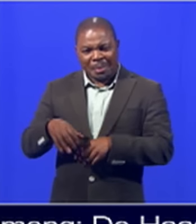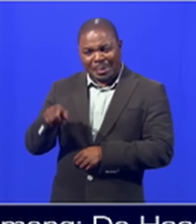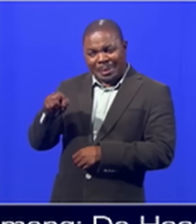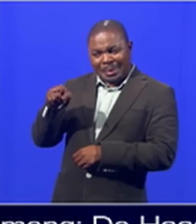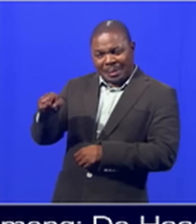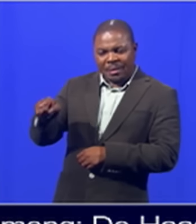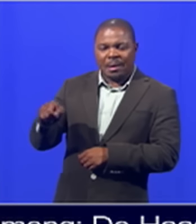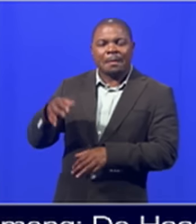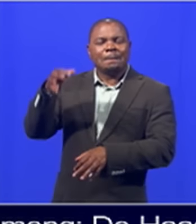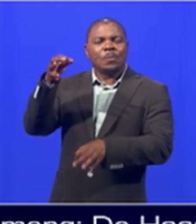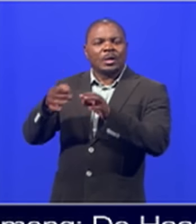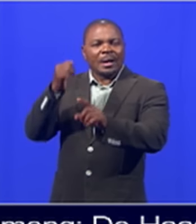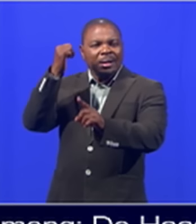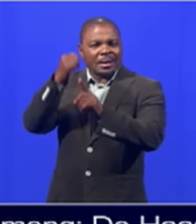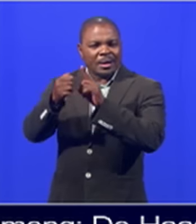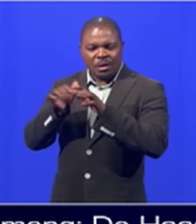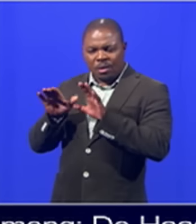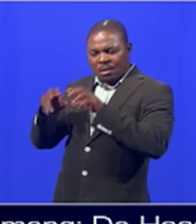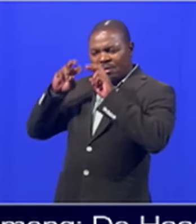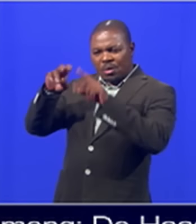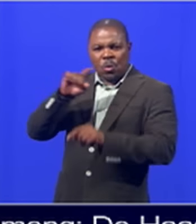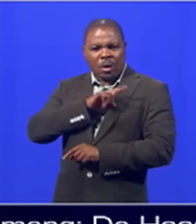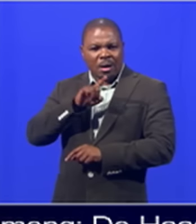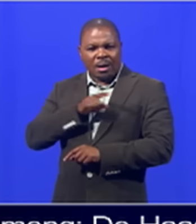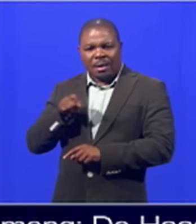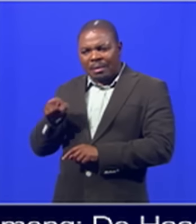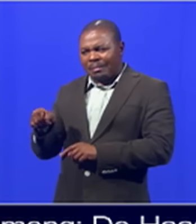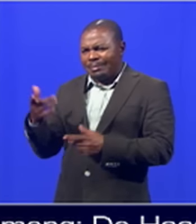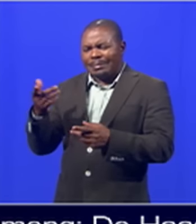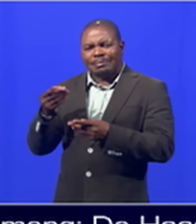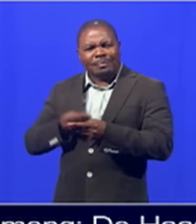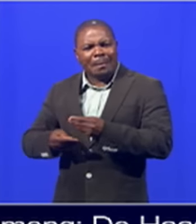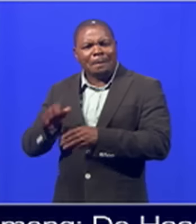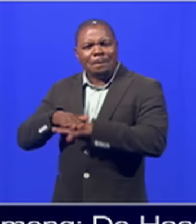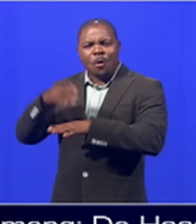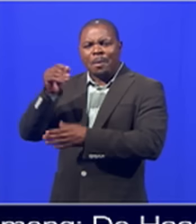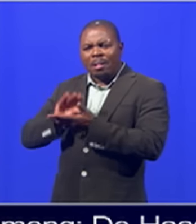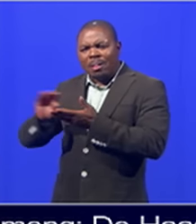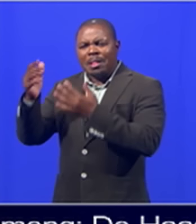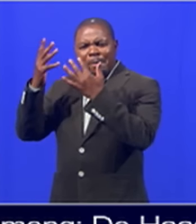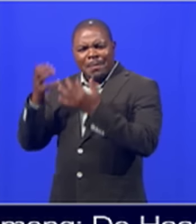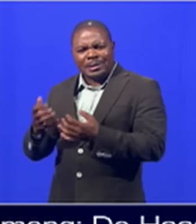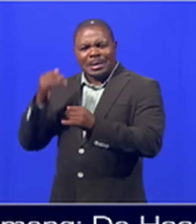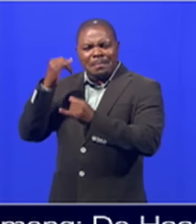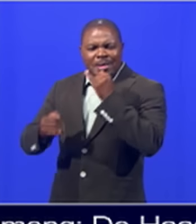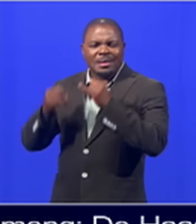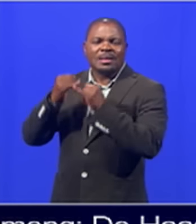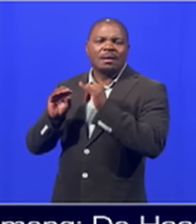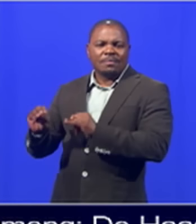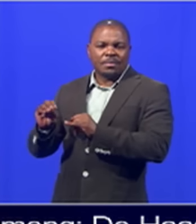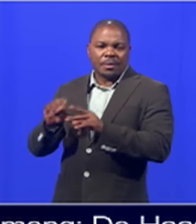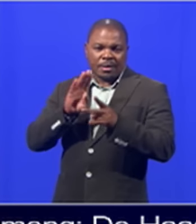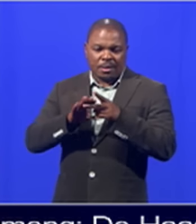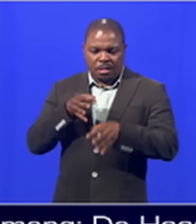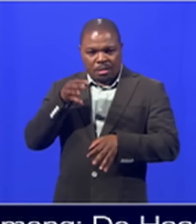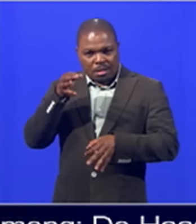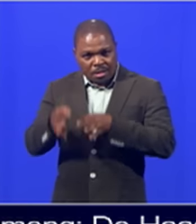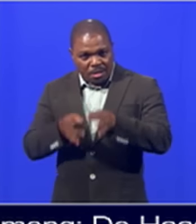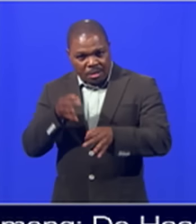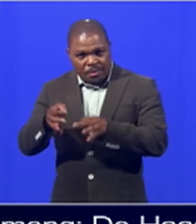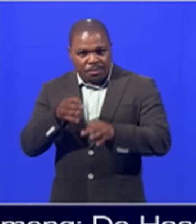tsa sepolotiki ka ntlha ditatofatso tsa tiriso e sa tlhokagaleng ya madi le diphoso tsa ditiriso. O nena le ka bosupi mo